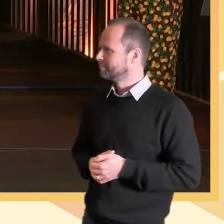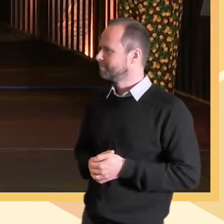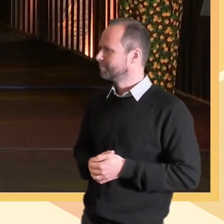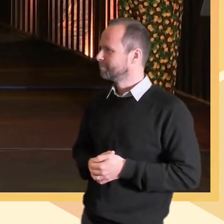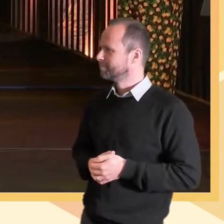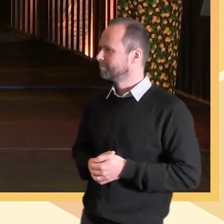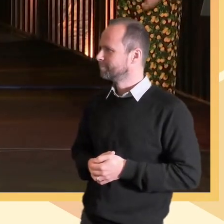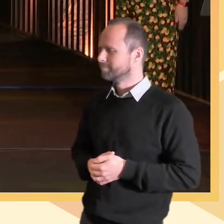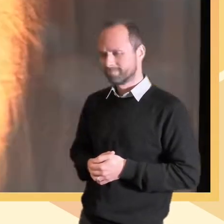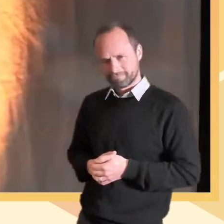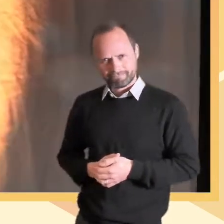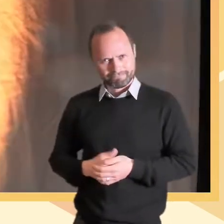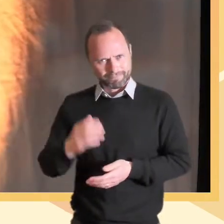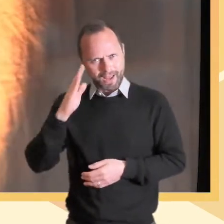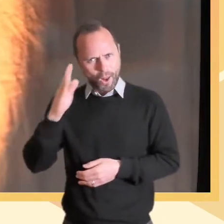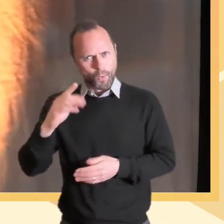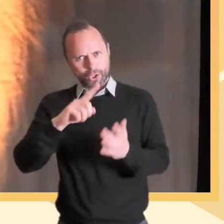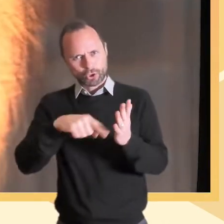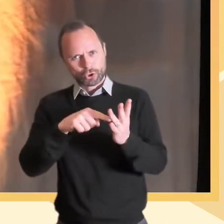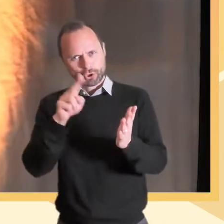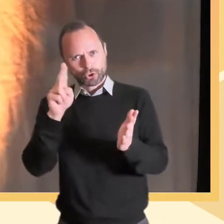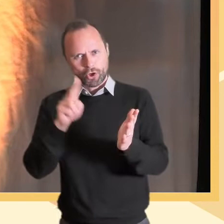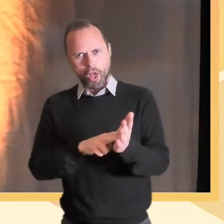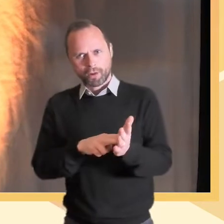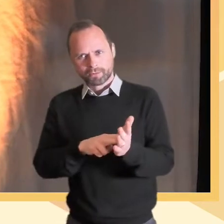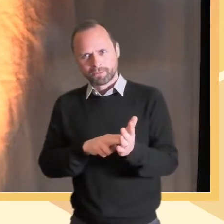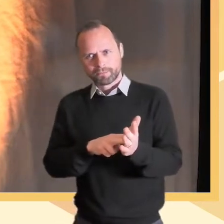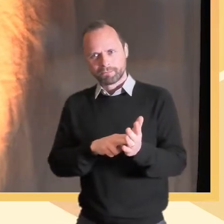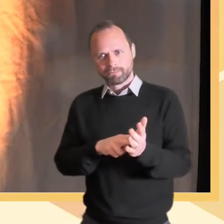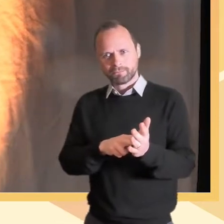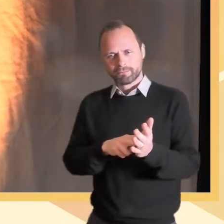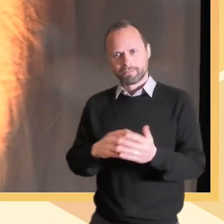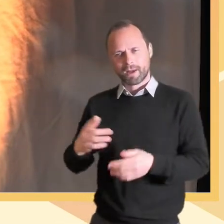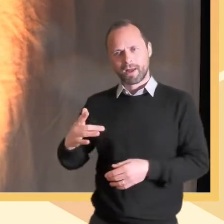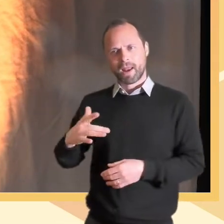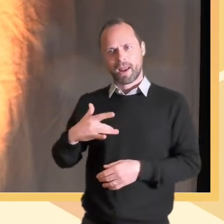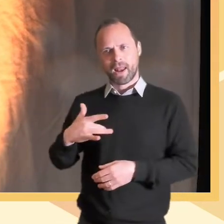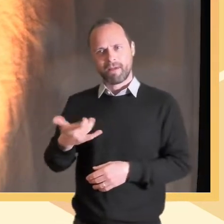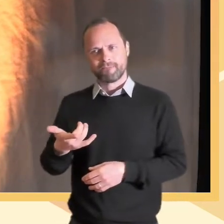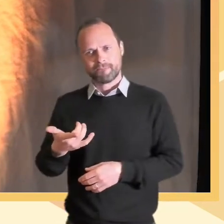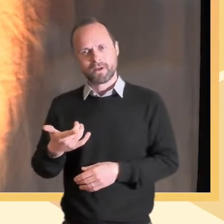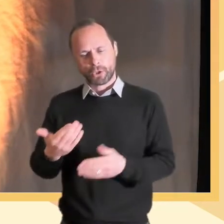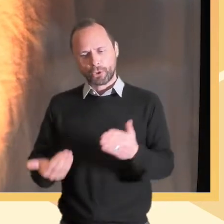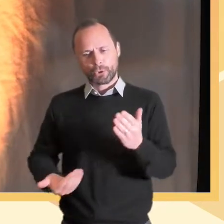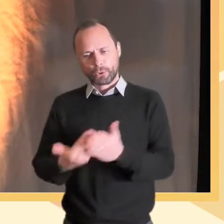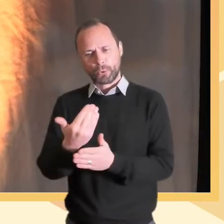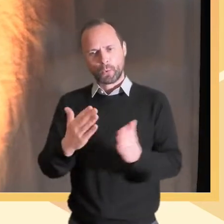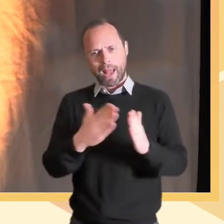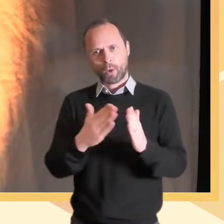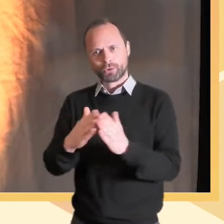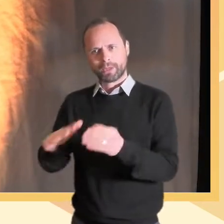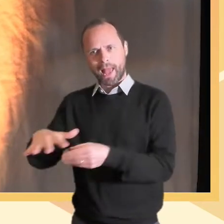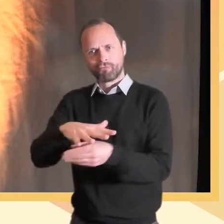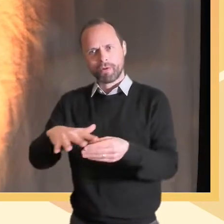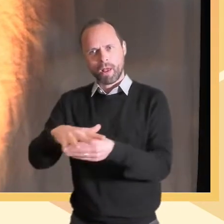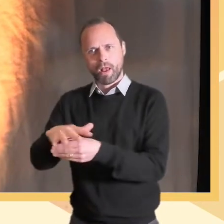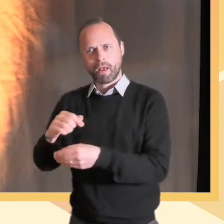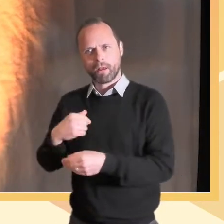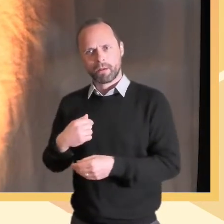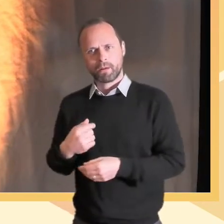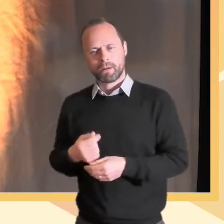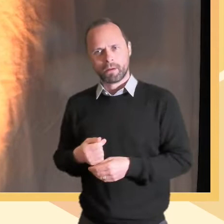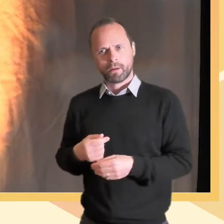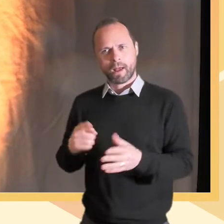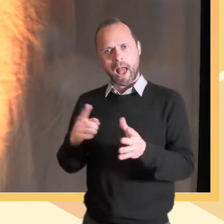Yes, hello, I am John. I'm over in Hamworthy. I live on a new housing estate, and so Ali